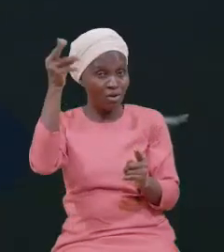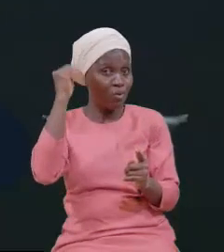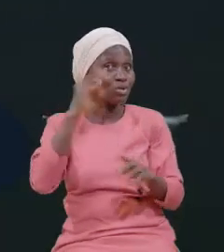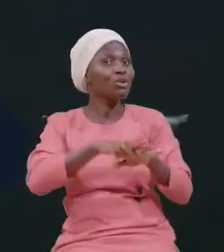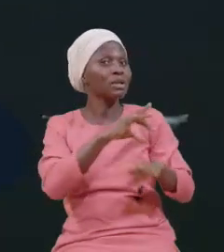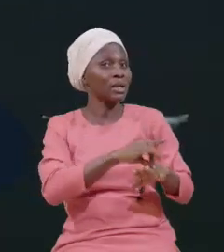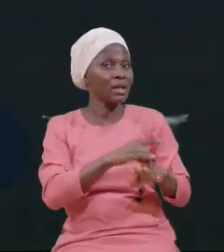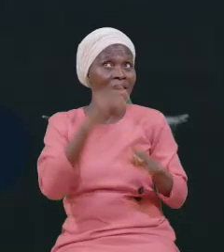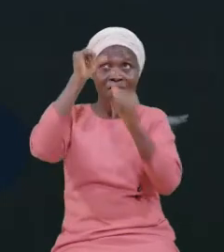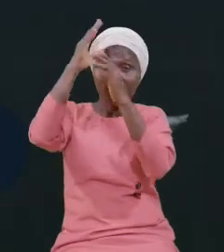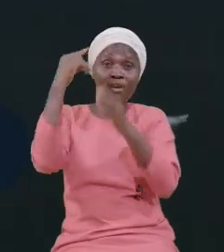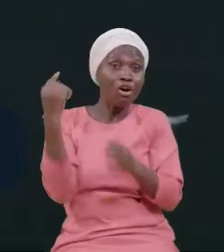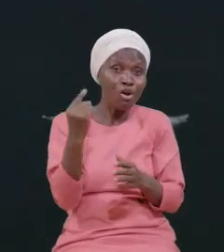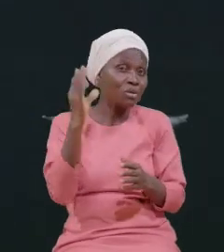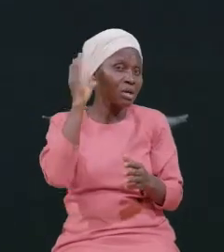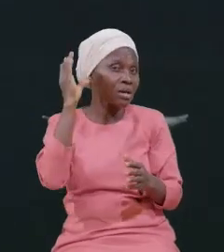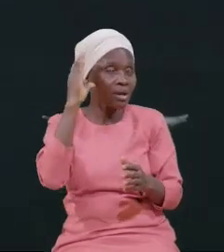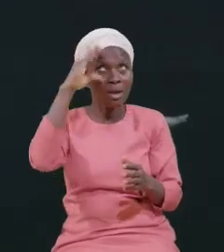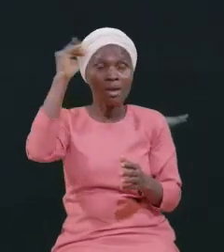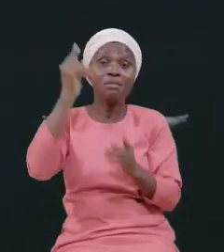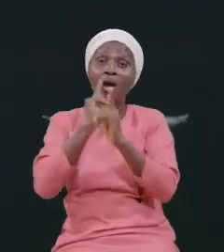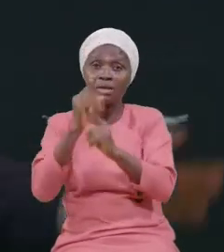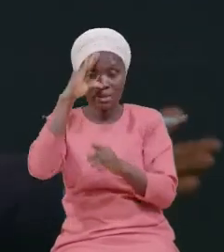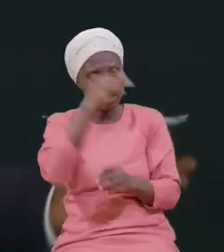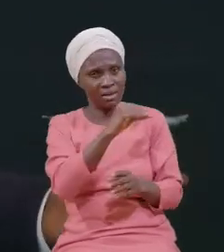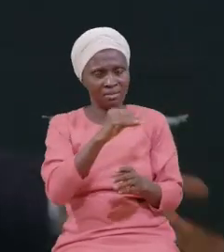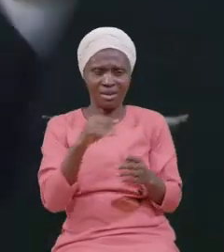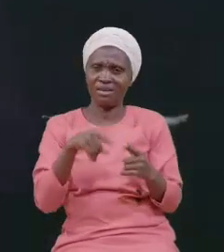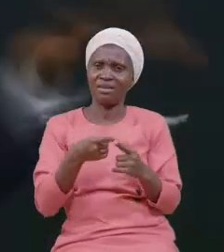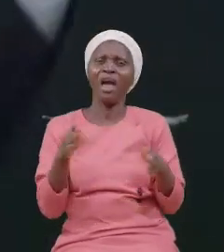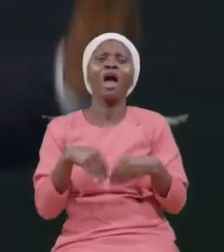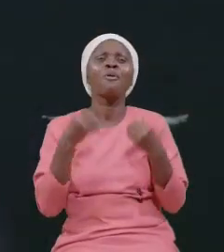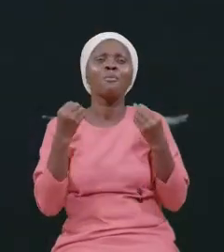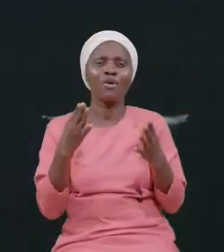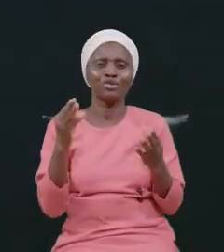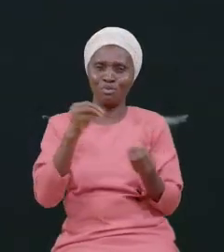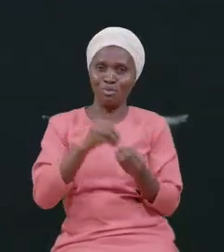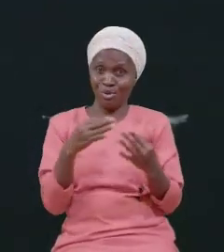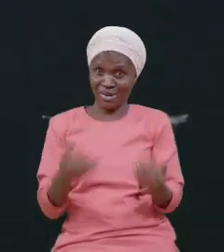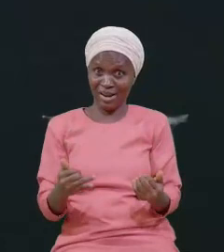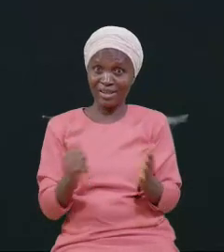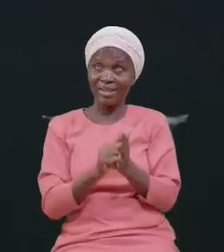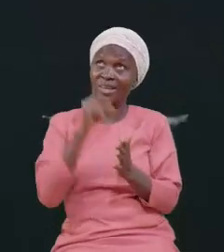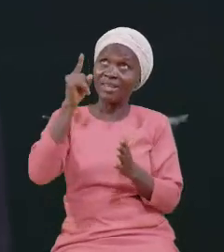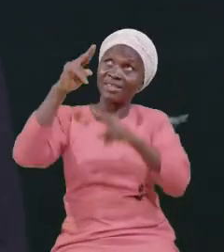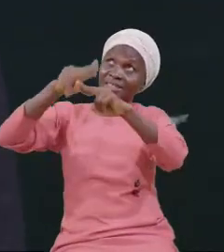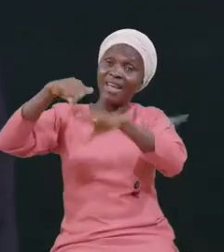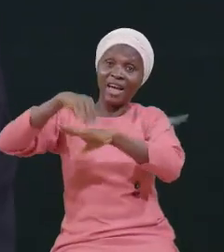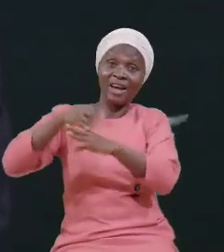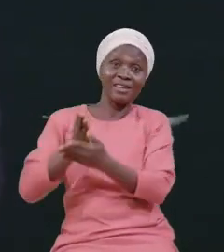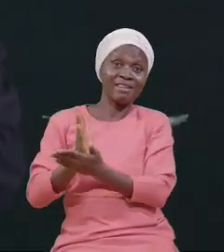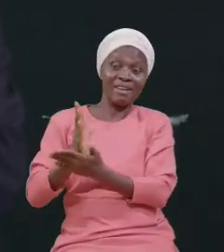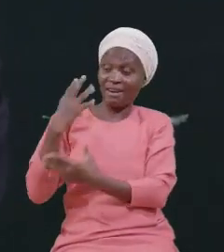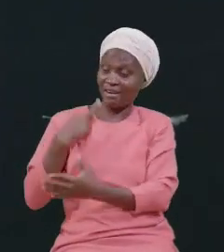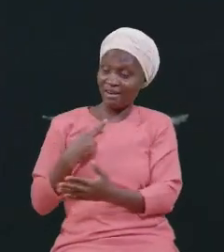always heard him, how much more now, seated at the right hand of the